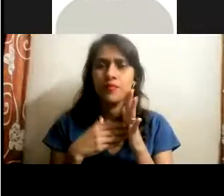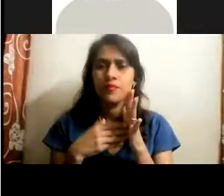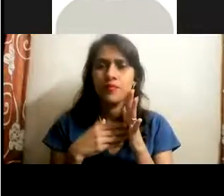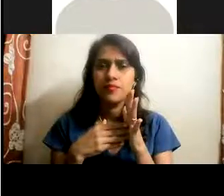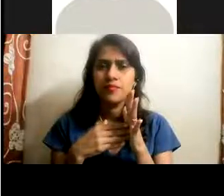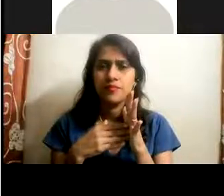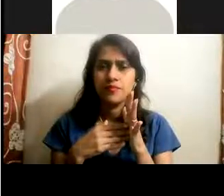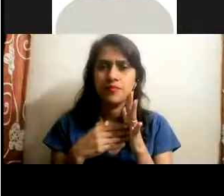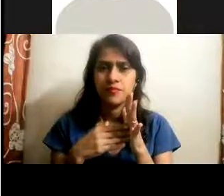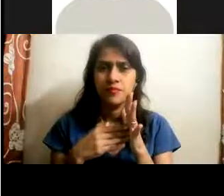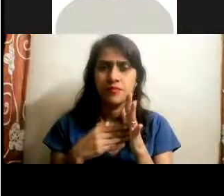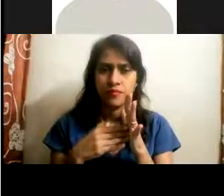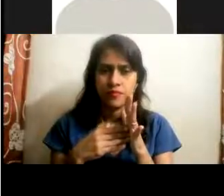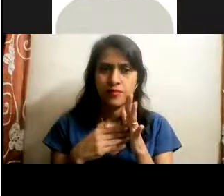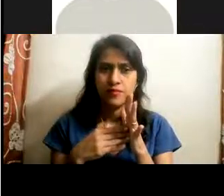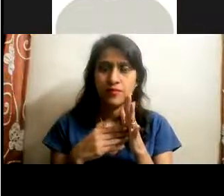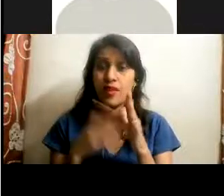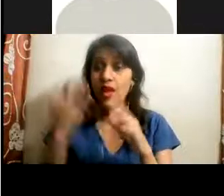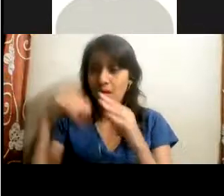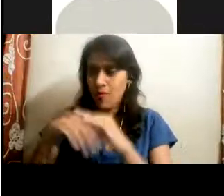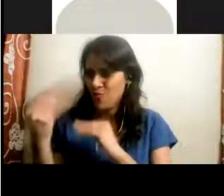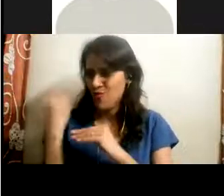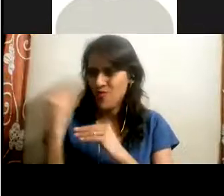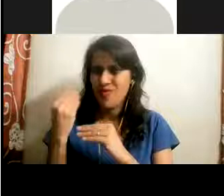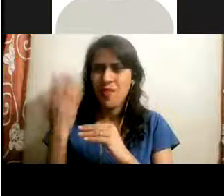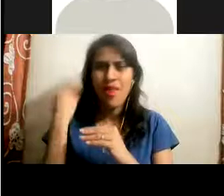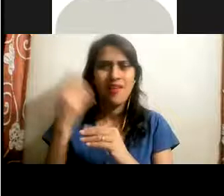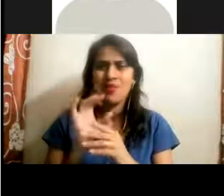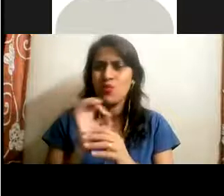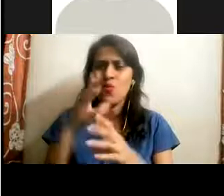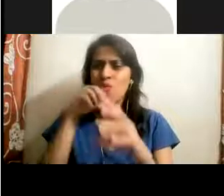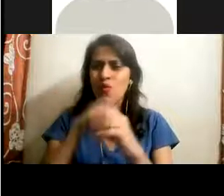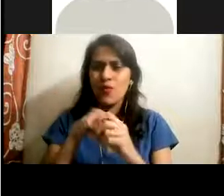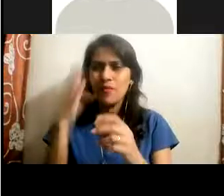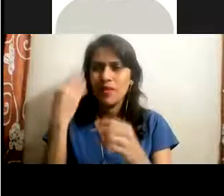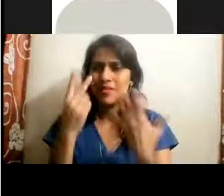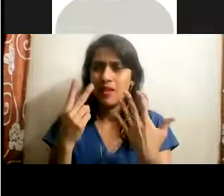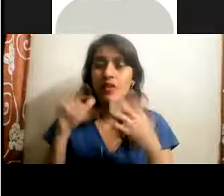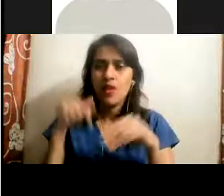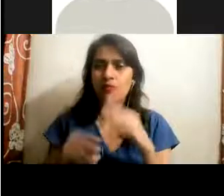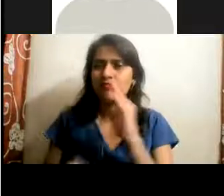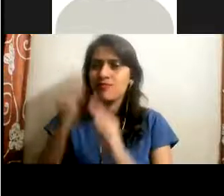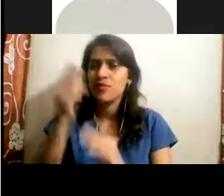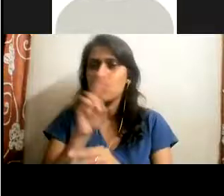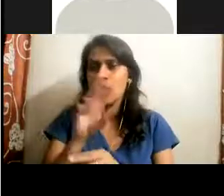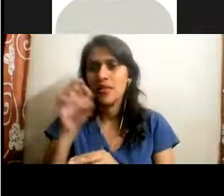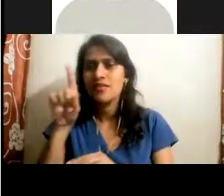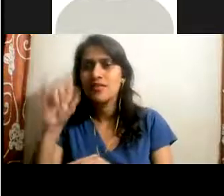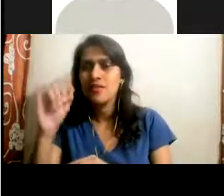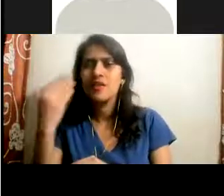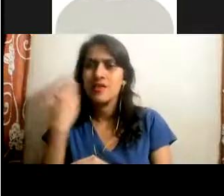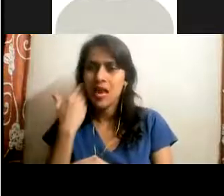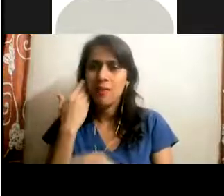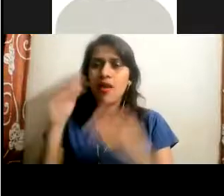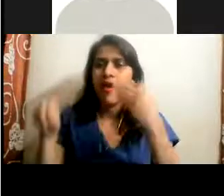which got into the Disability Act recently, that is during 2016, which are the neurological conditions,